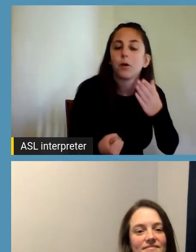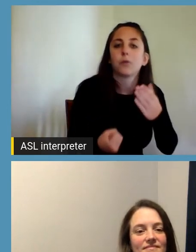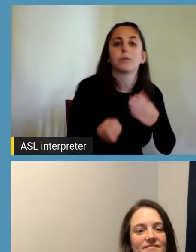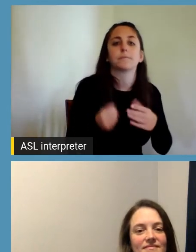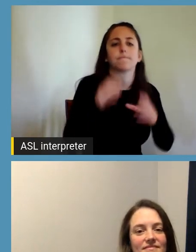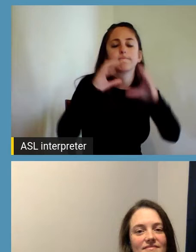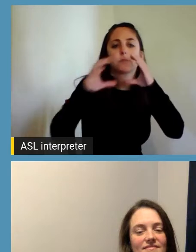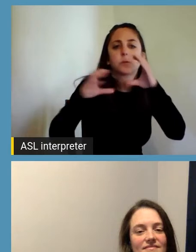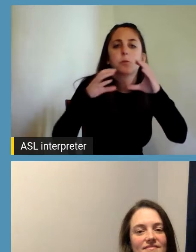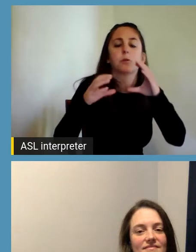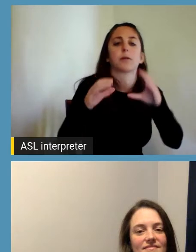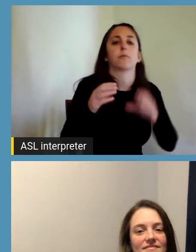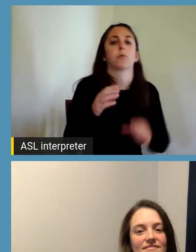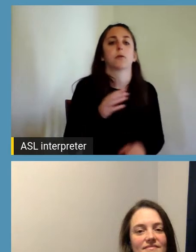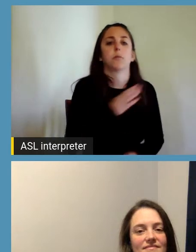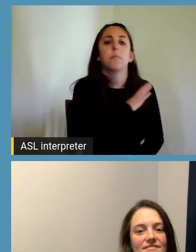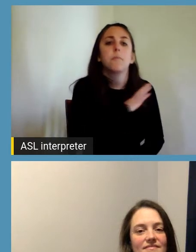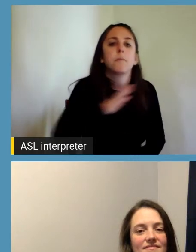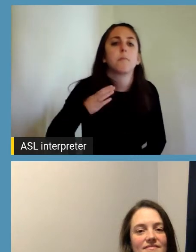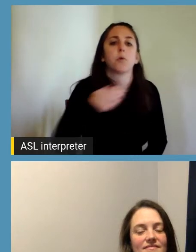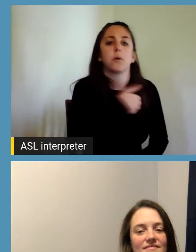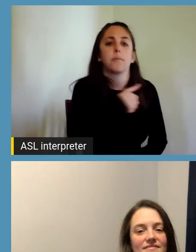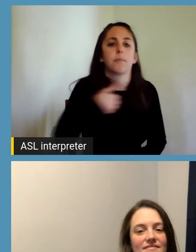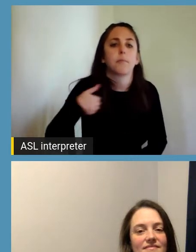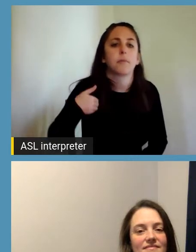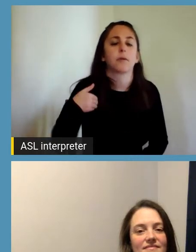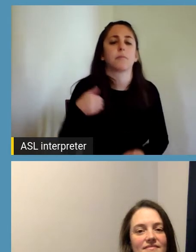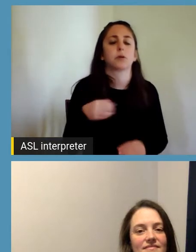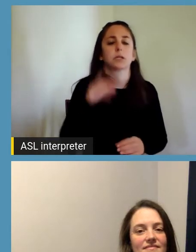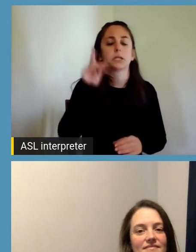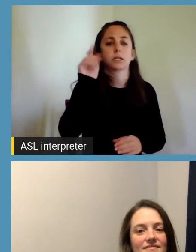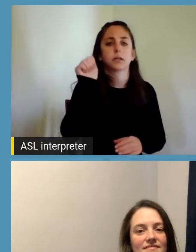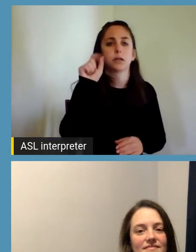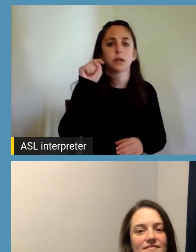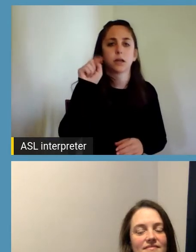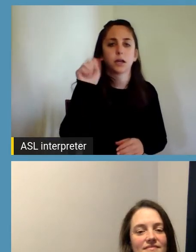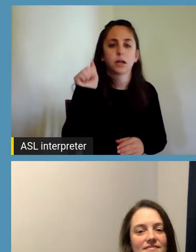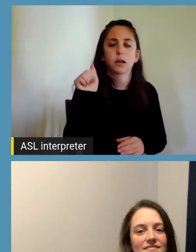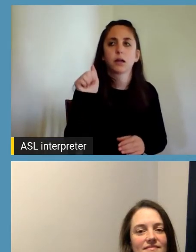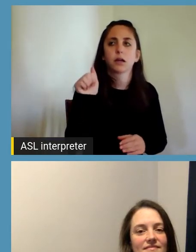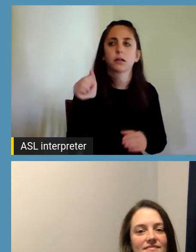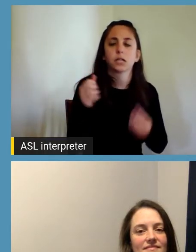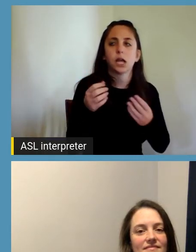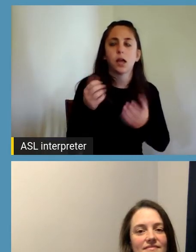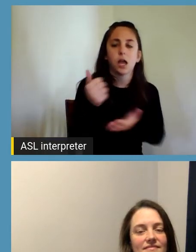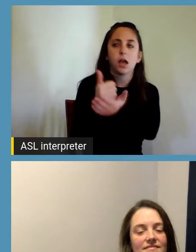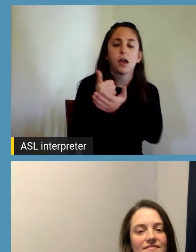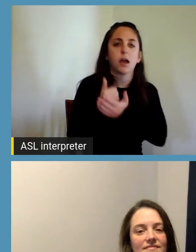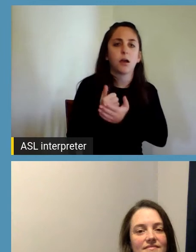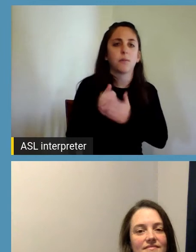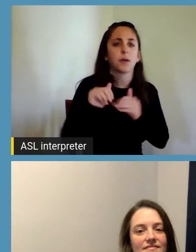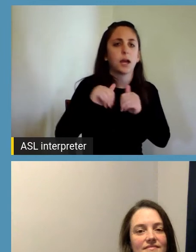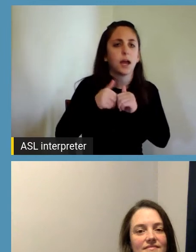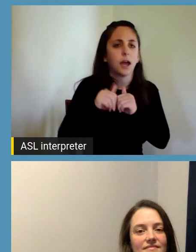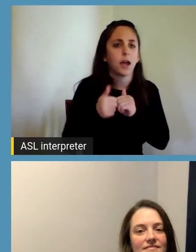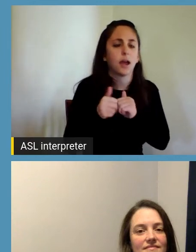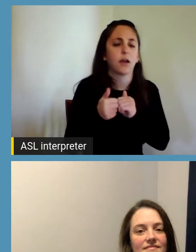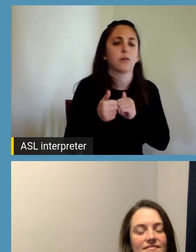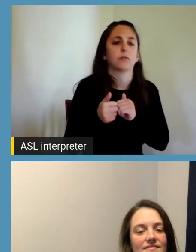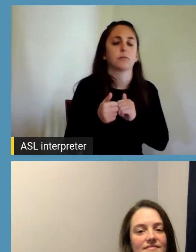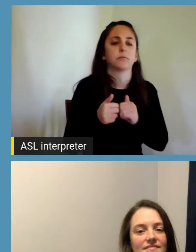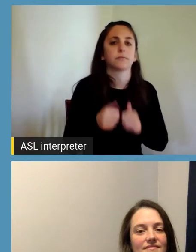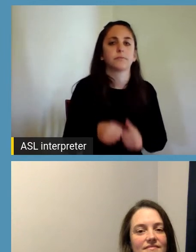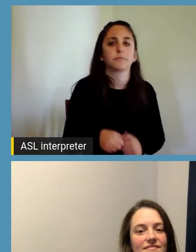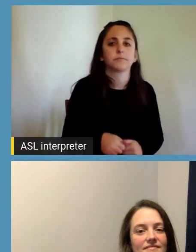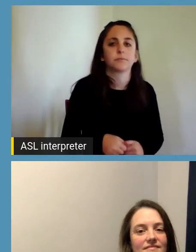how can this data that we gather be useful? And how do we convey those analytics utility to people like